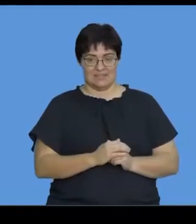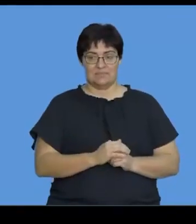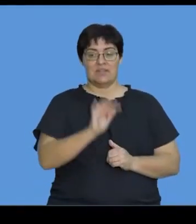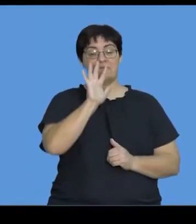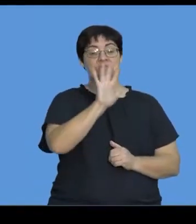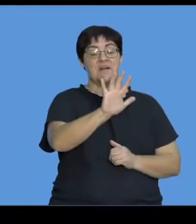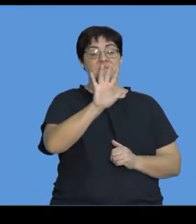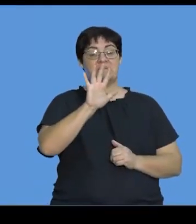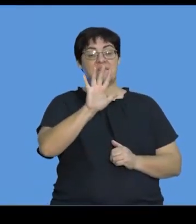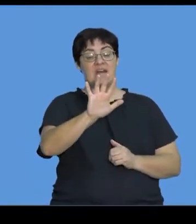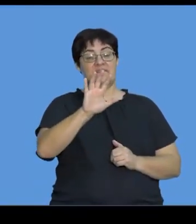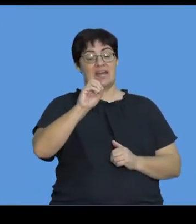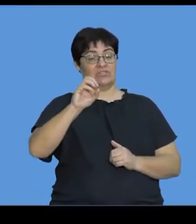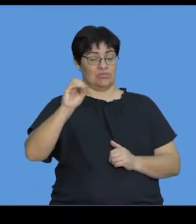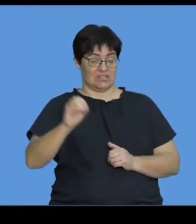So this is